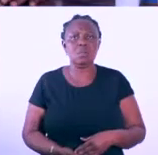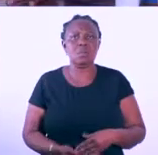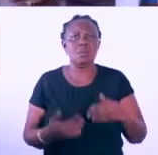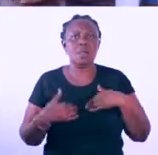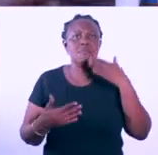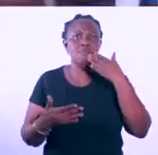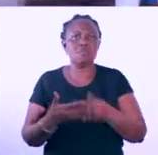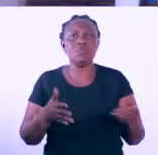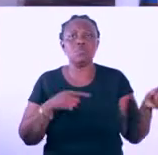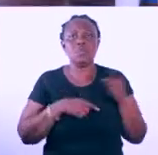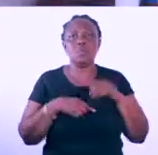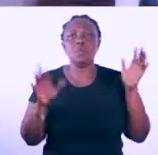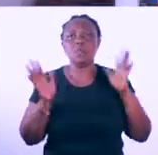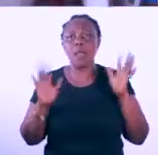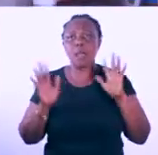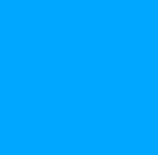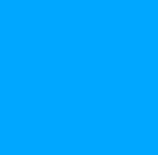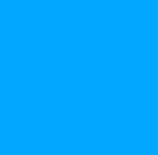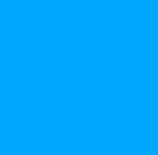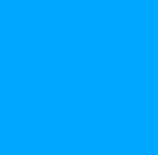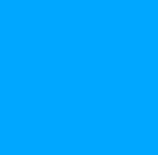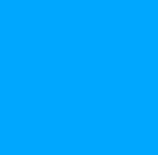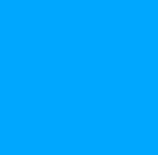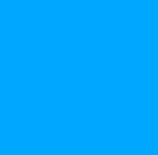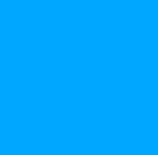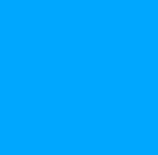day. Bye.